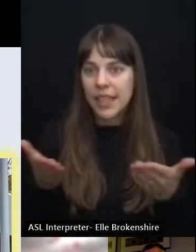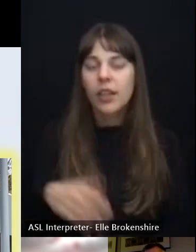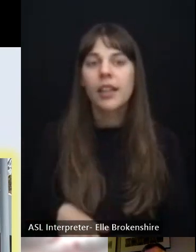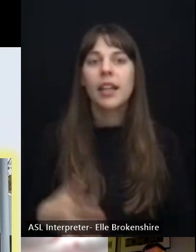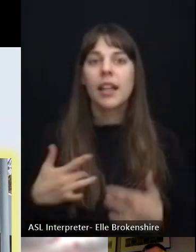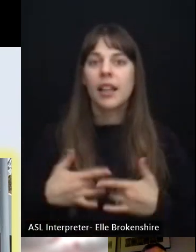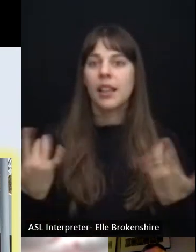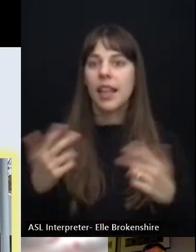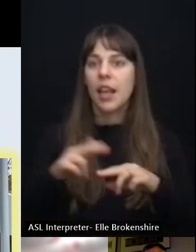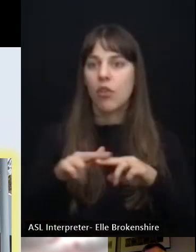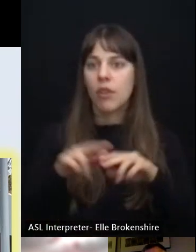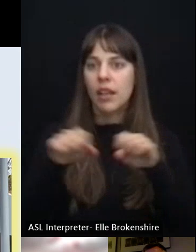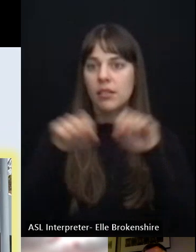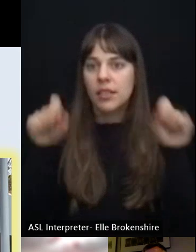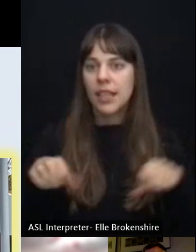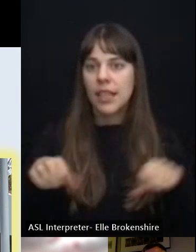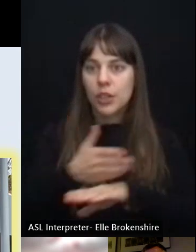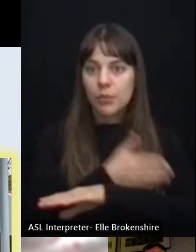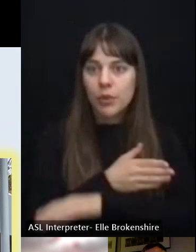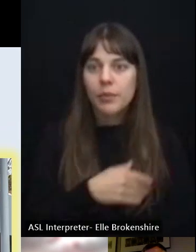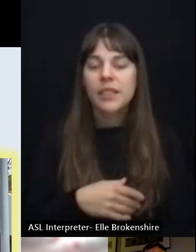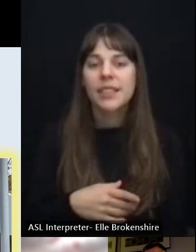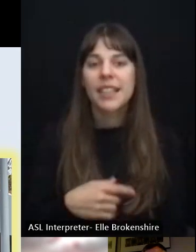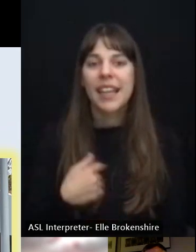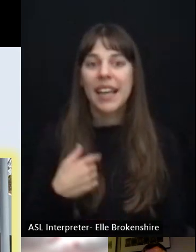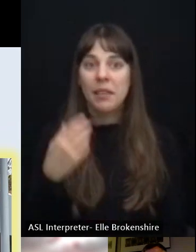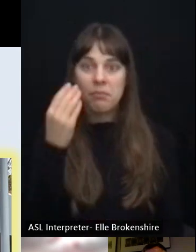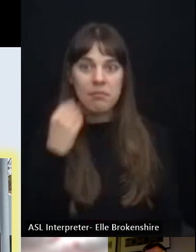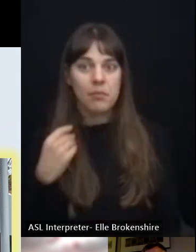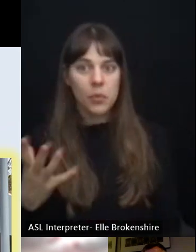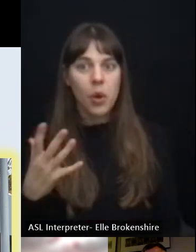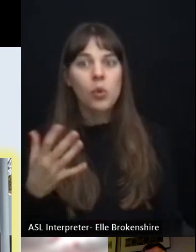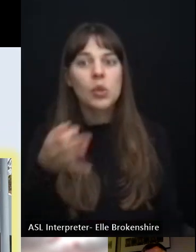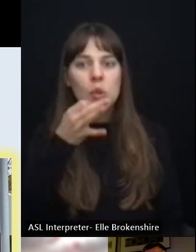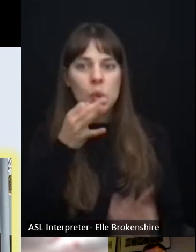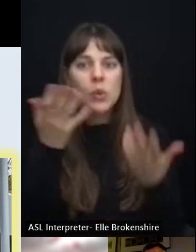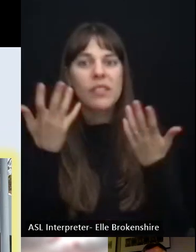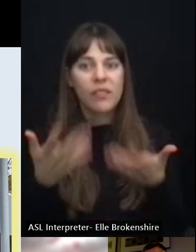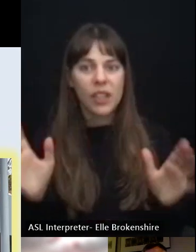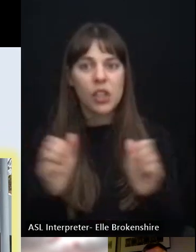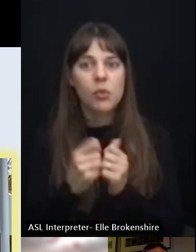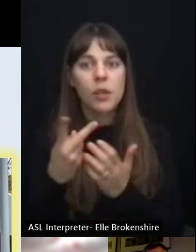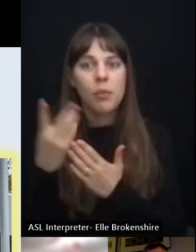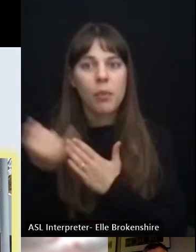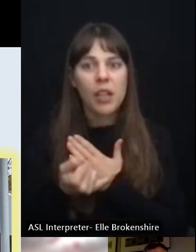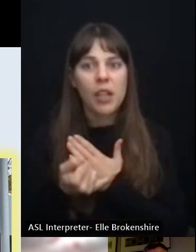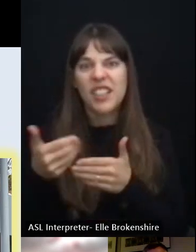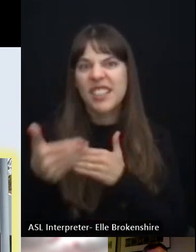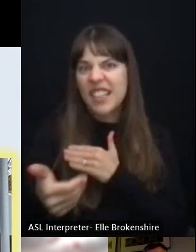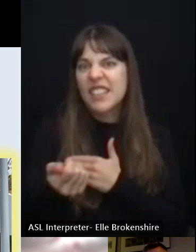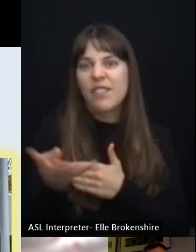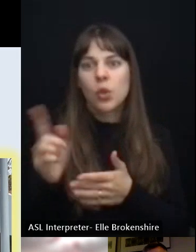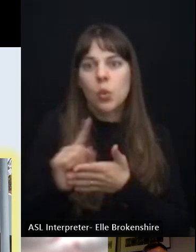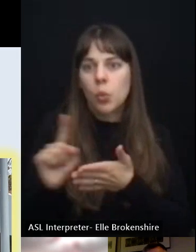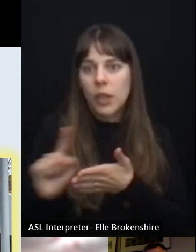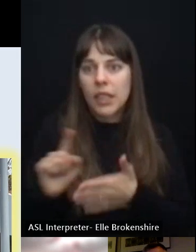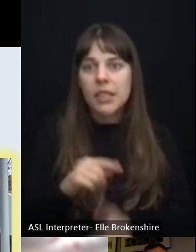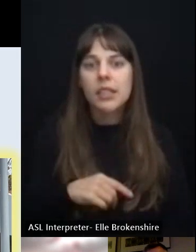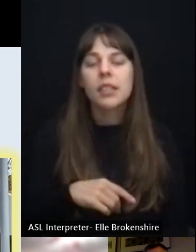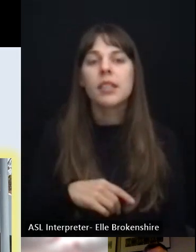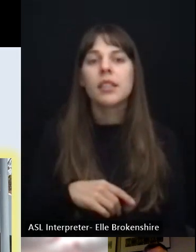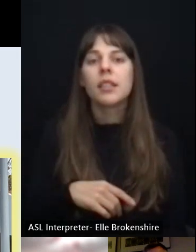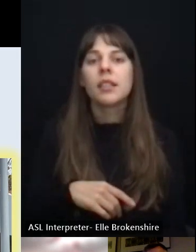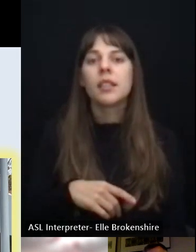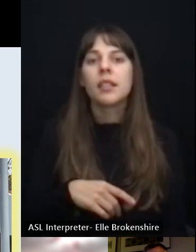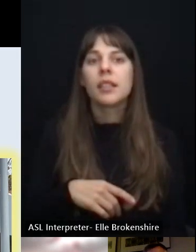improvements, which I noted earlier. We're just about finishing up with this project, which we should be finished up here in the next couple weeks. That was work